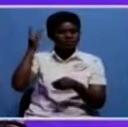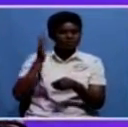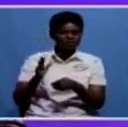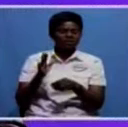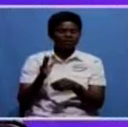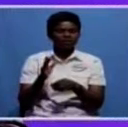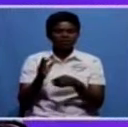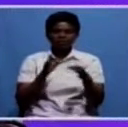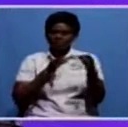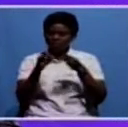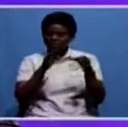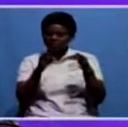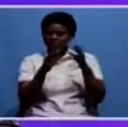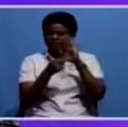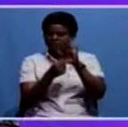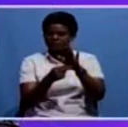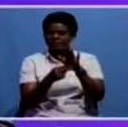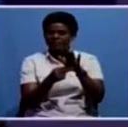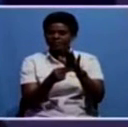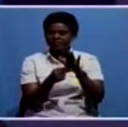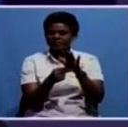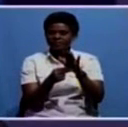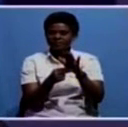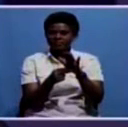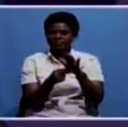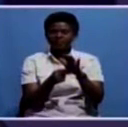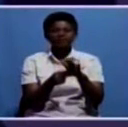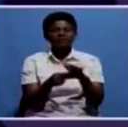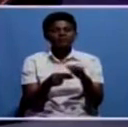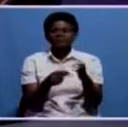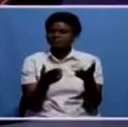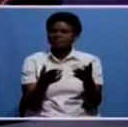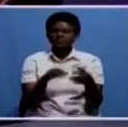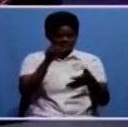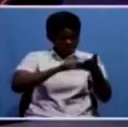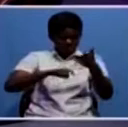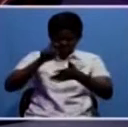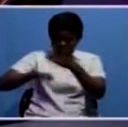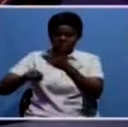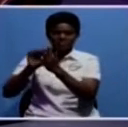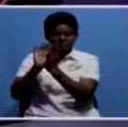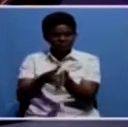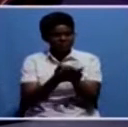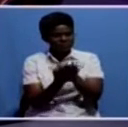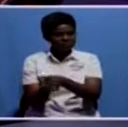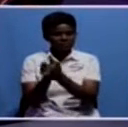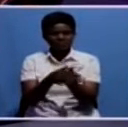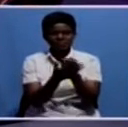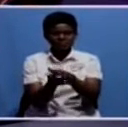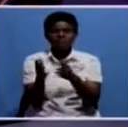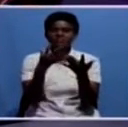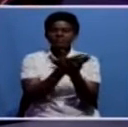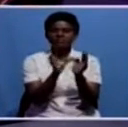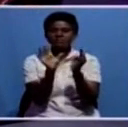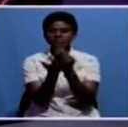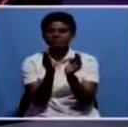it, on the disclosure and aspect. It distracts meanwhile the nation. It has brought a lot of brought out a lot of things, and it like tax evasion by medium and you're small missing